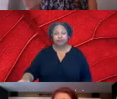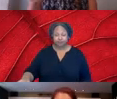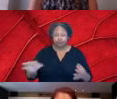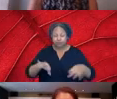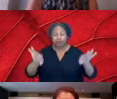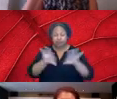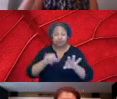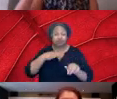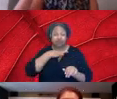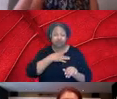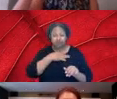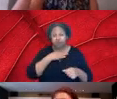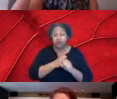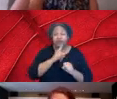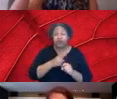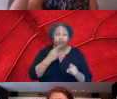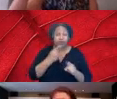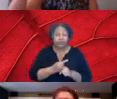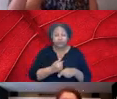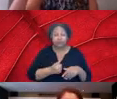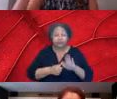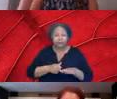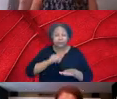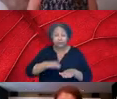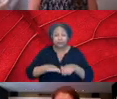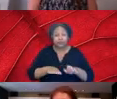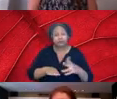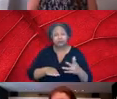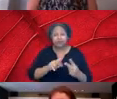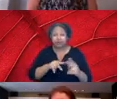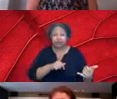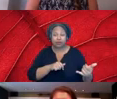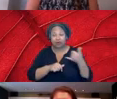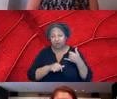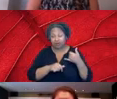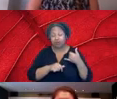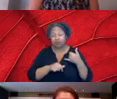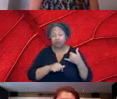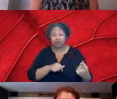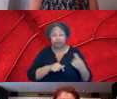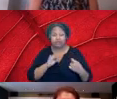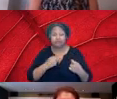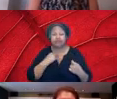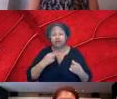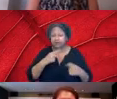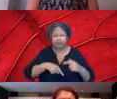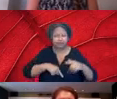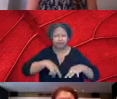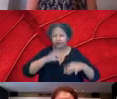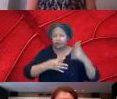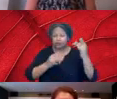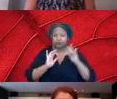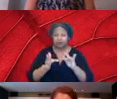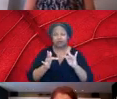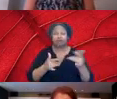if you wanna know that you're on the right page, you can just call one of us up too if you are stuck finding anything.